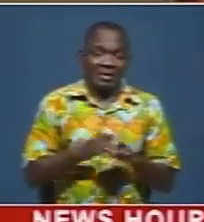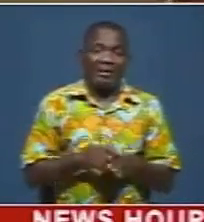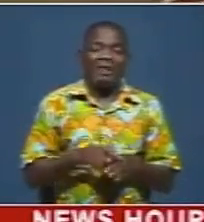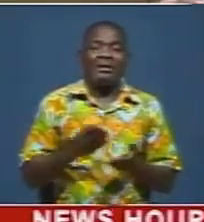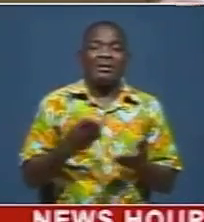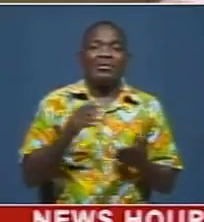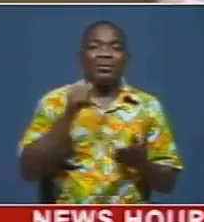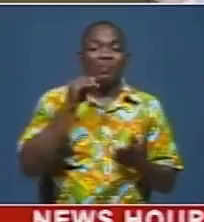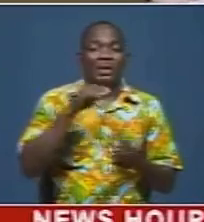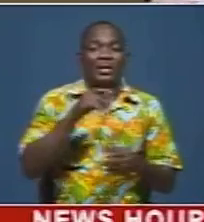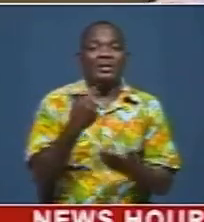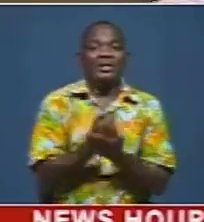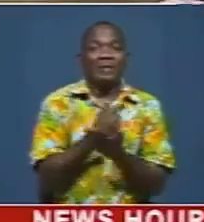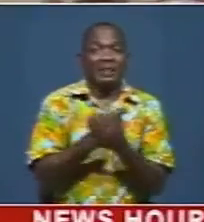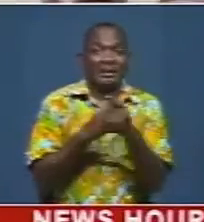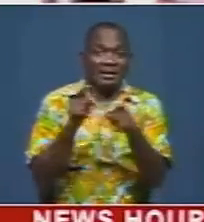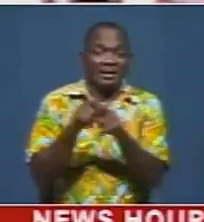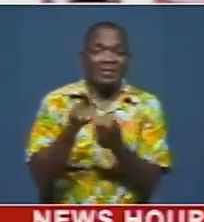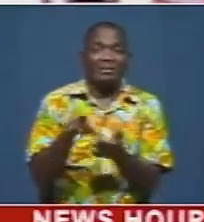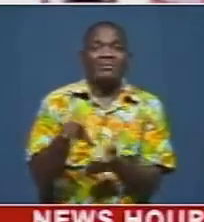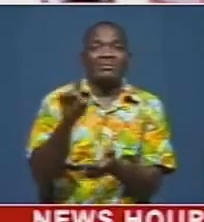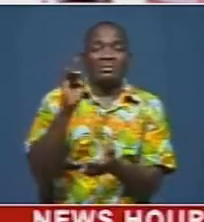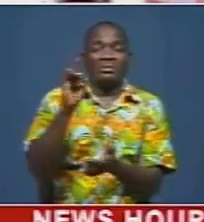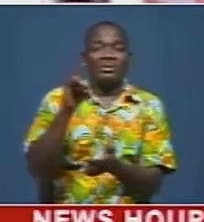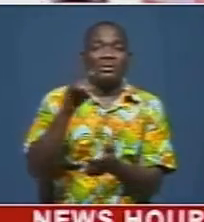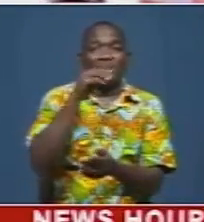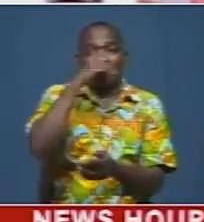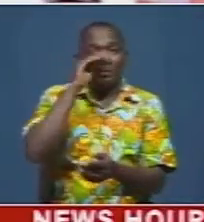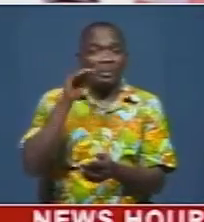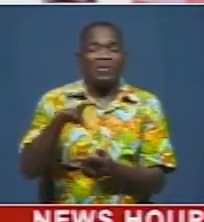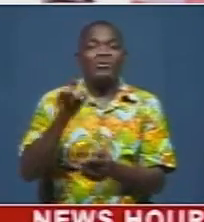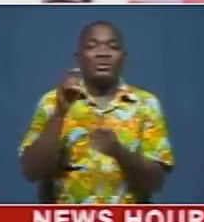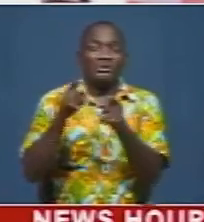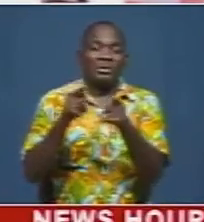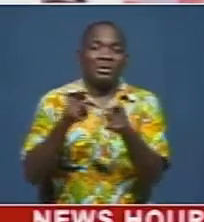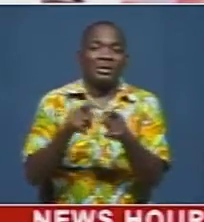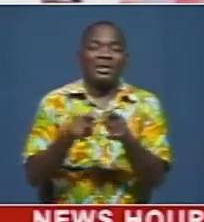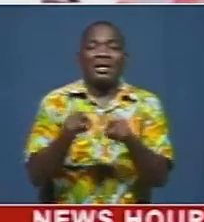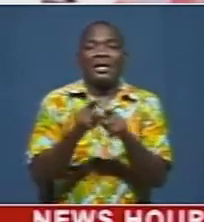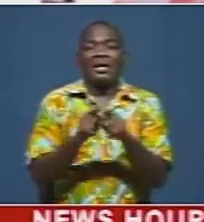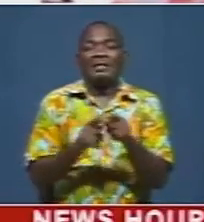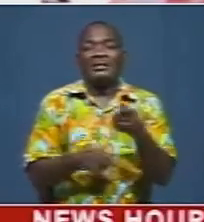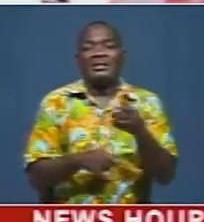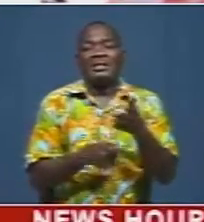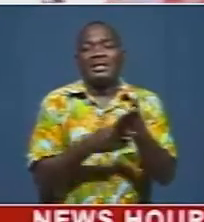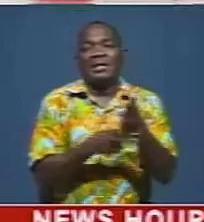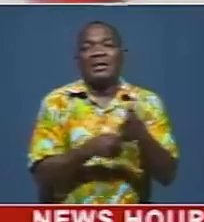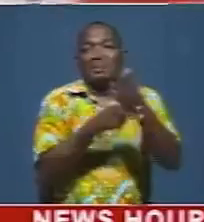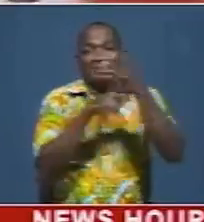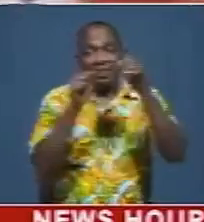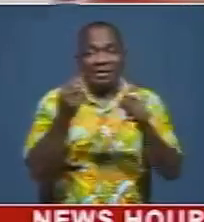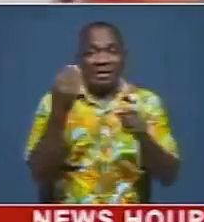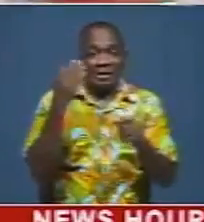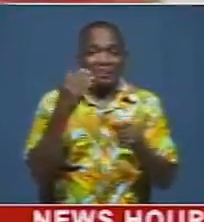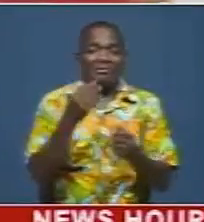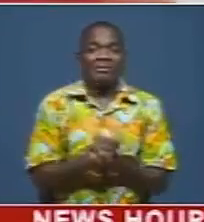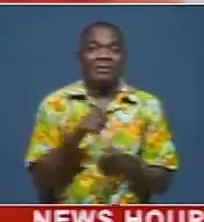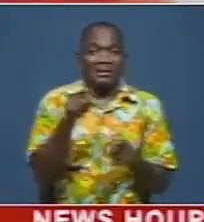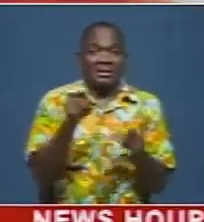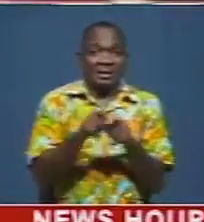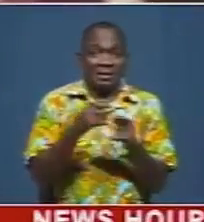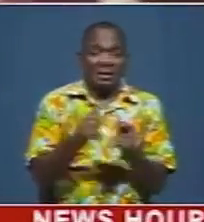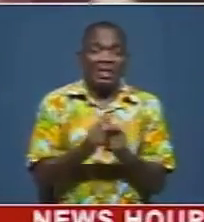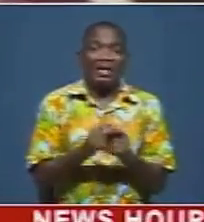Mentoring Women Ghana, she was nominated by Dr. Papakwesi Indum as his running mate in 2016. She is